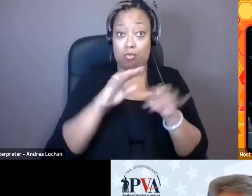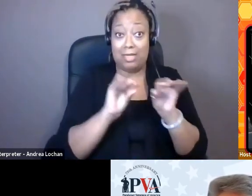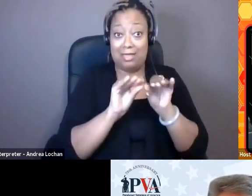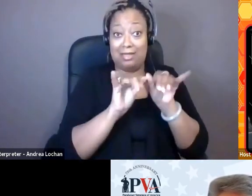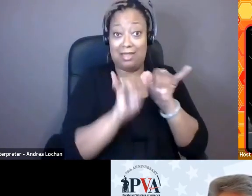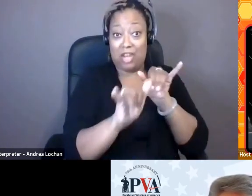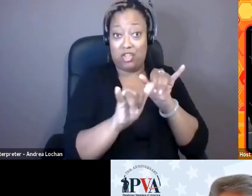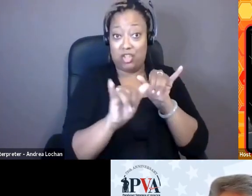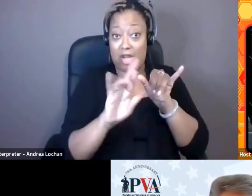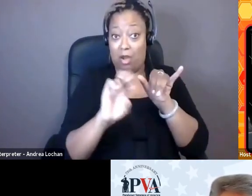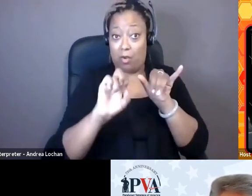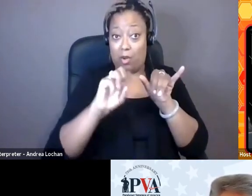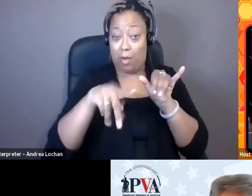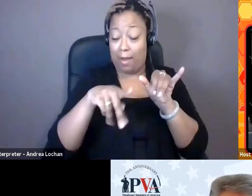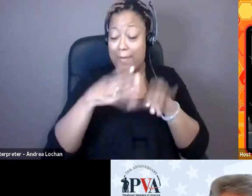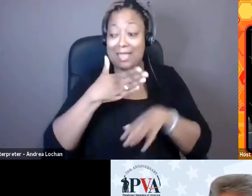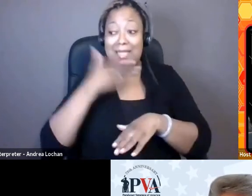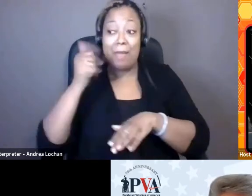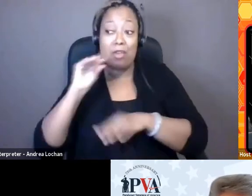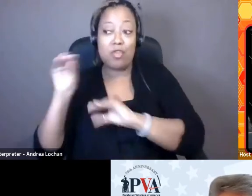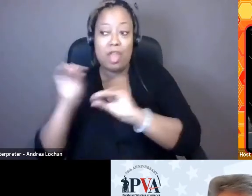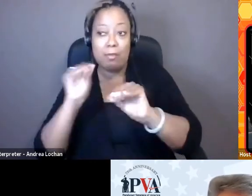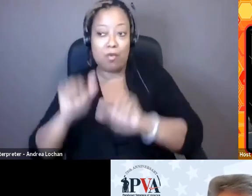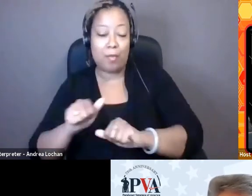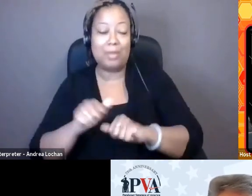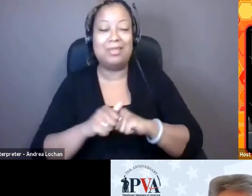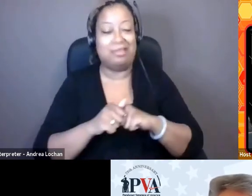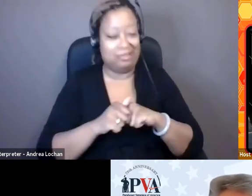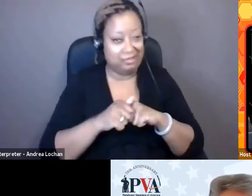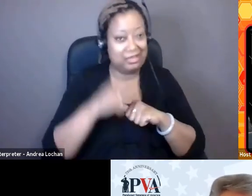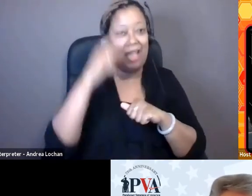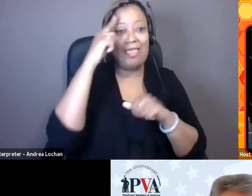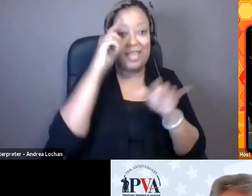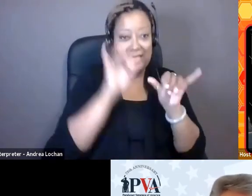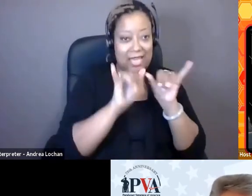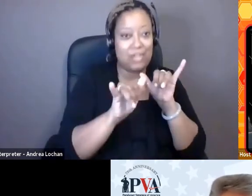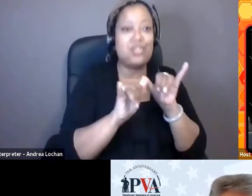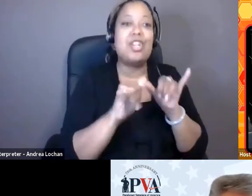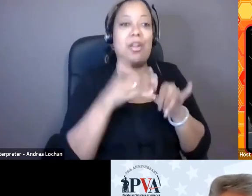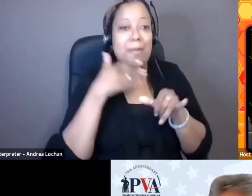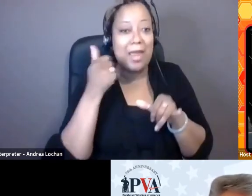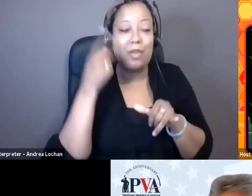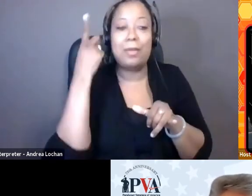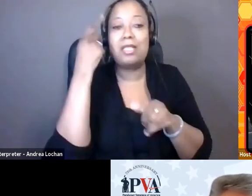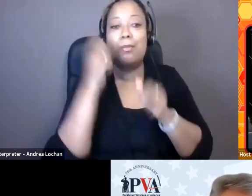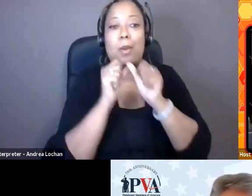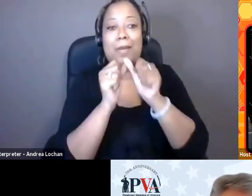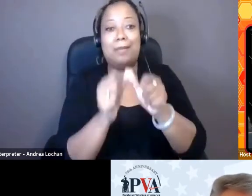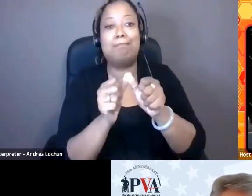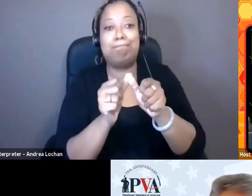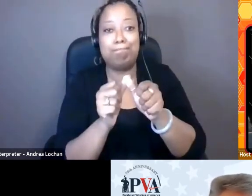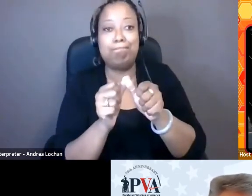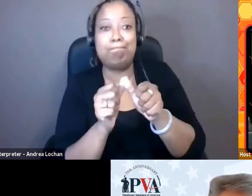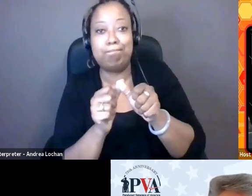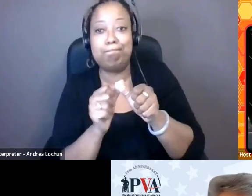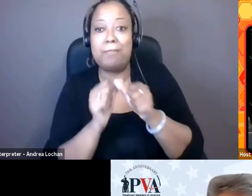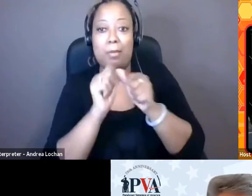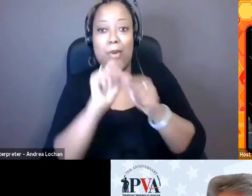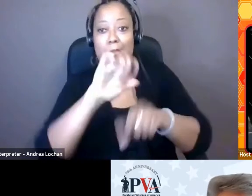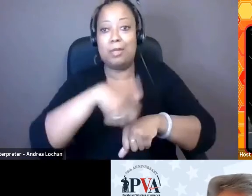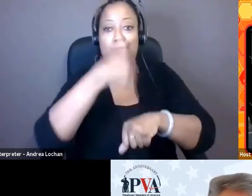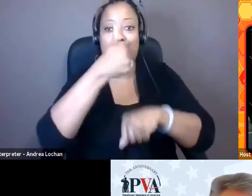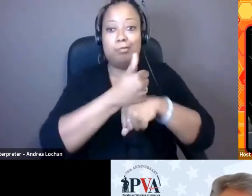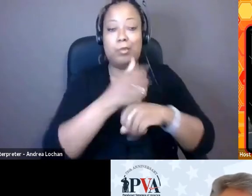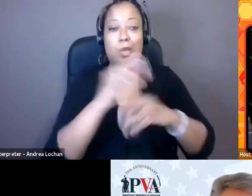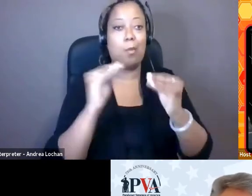ramps? I think stationary ramps are definitely better. Just a permanent construction is more